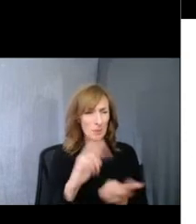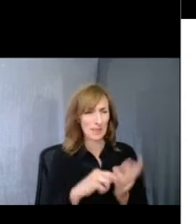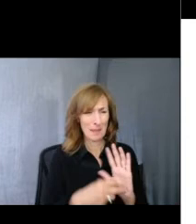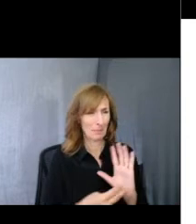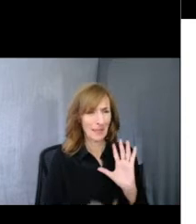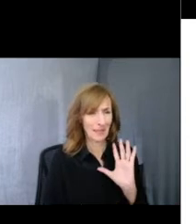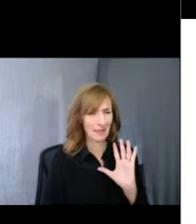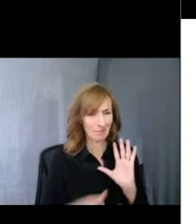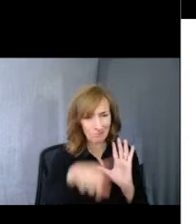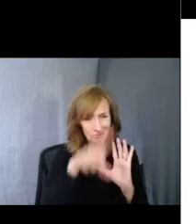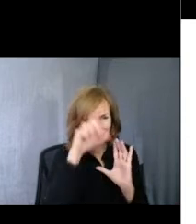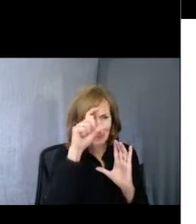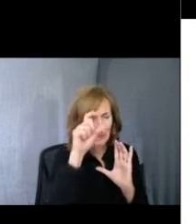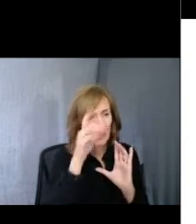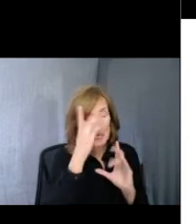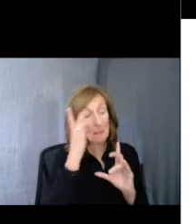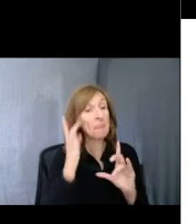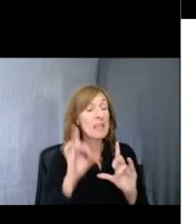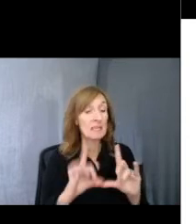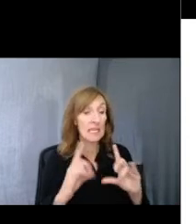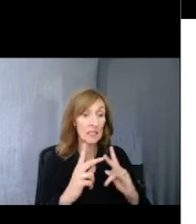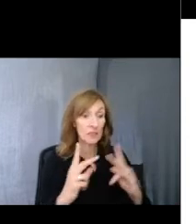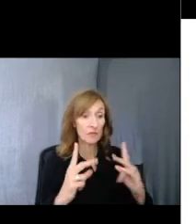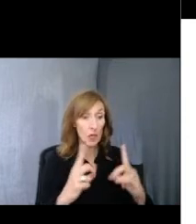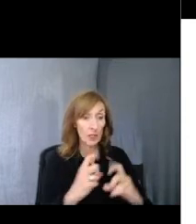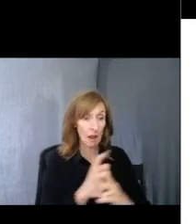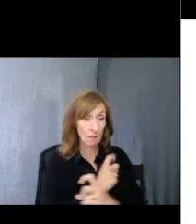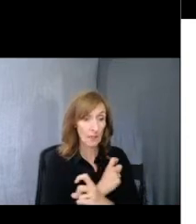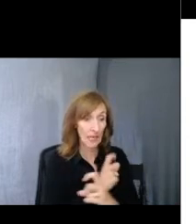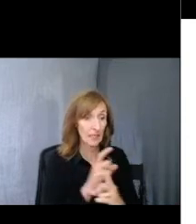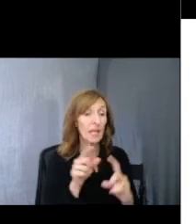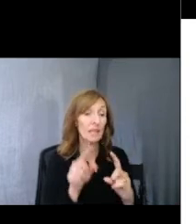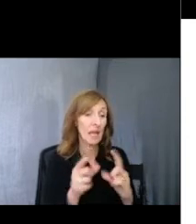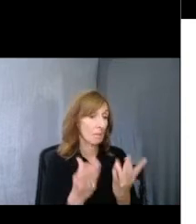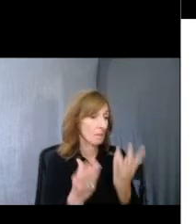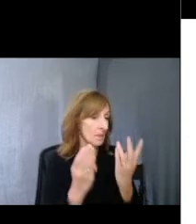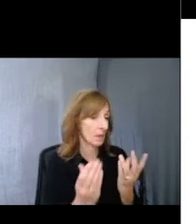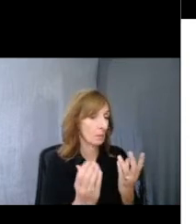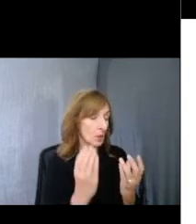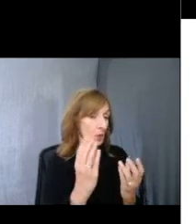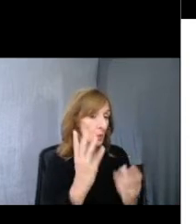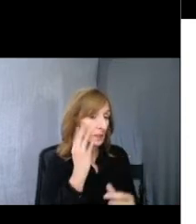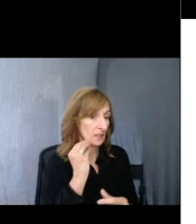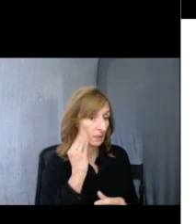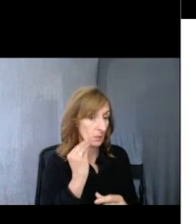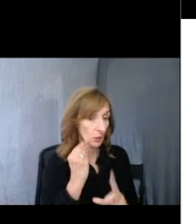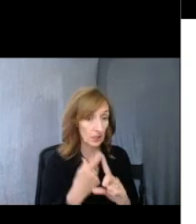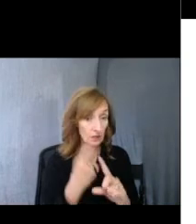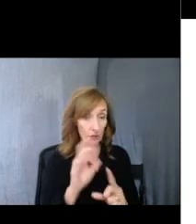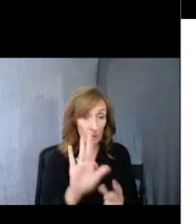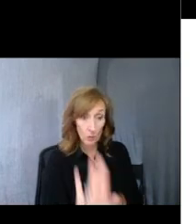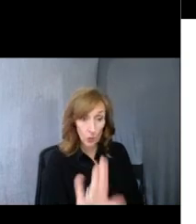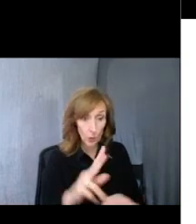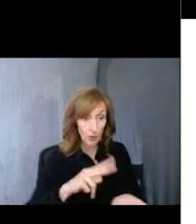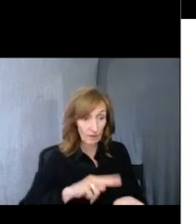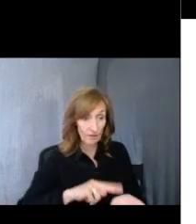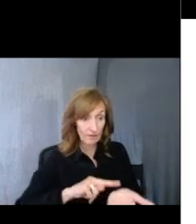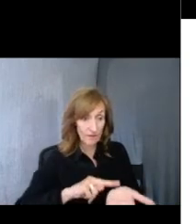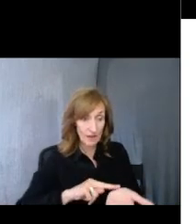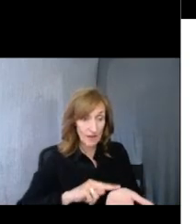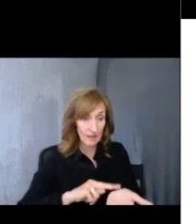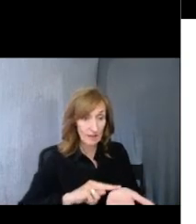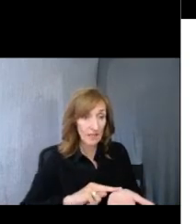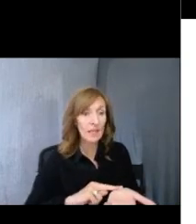something that's complicated and that you may hear about from your vet, but I want to try to spend a minute or two talking about